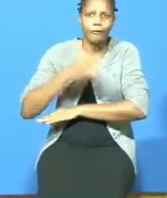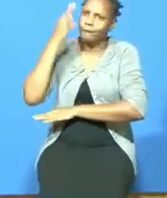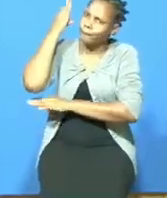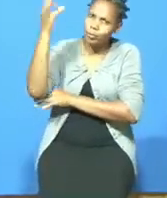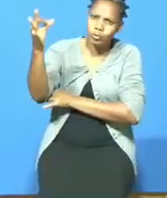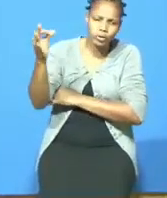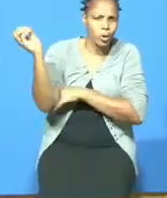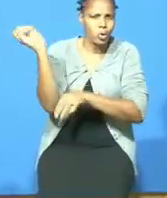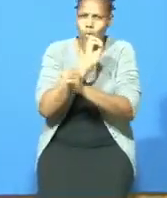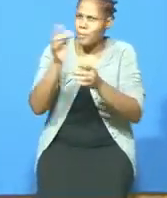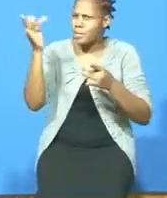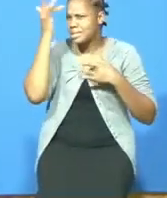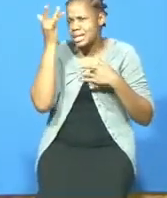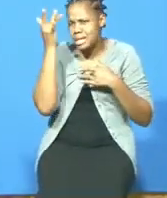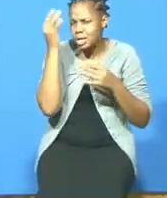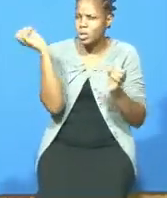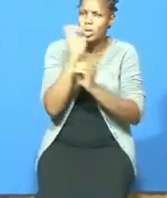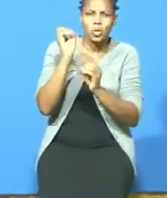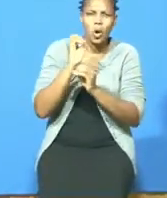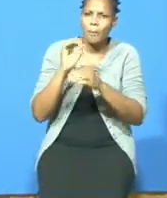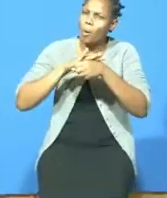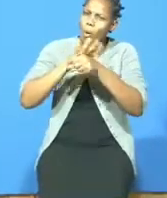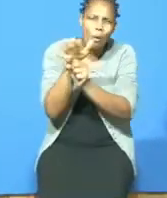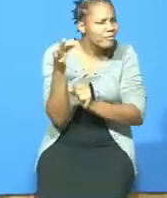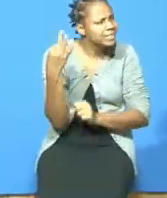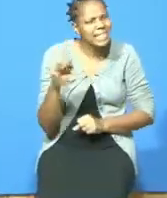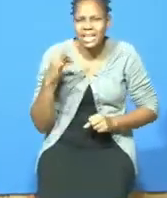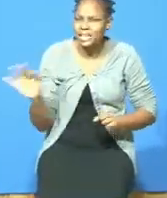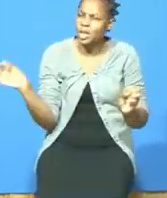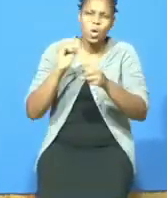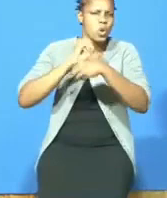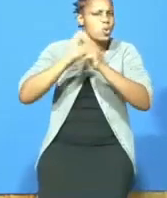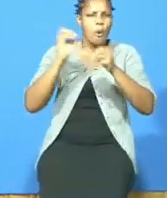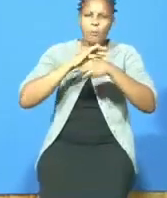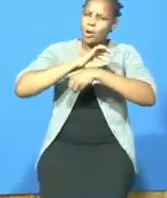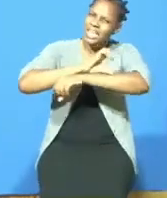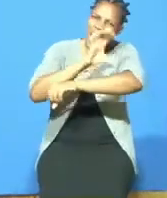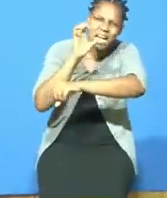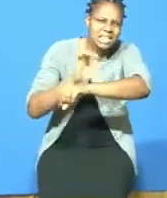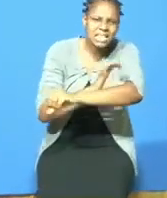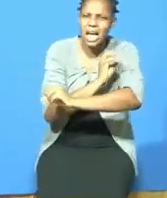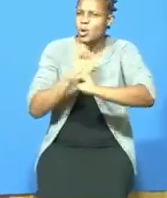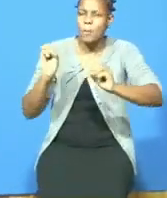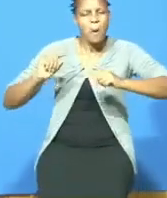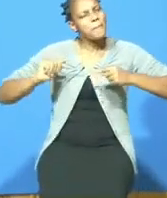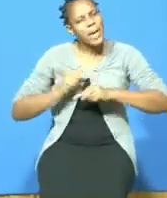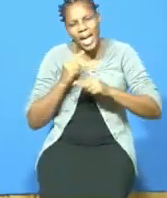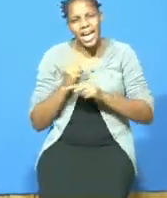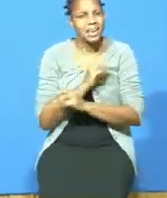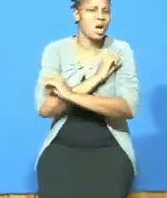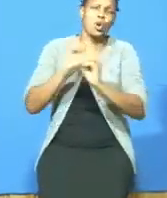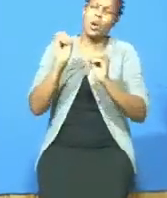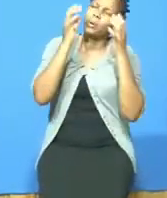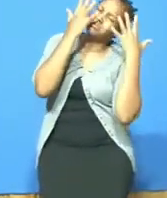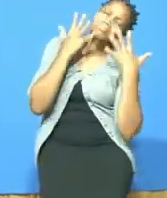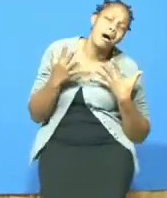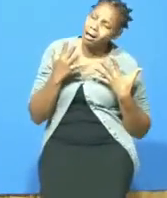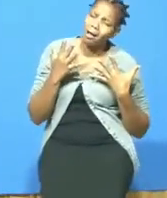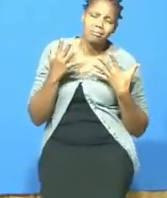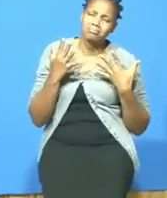no more sickness, no more COVID-19, no more cancer, no more pain, no more